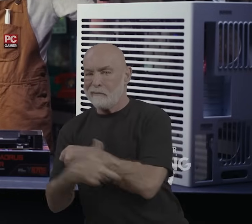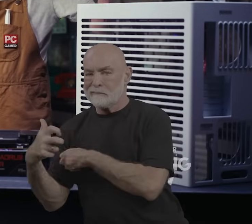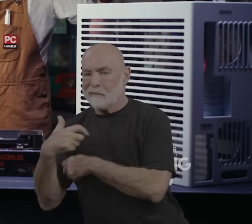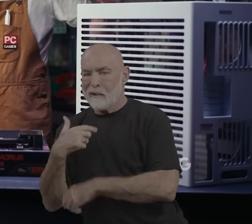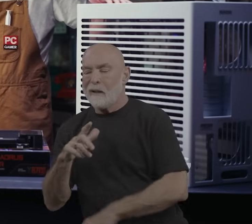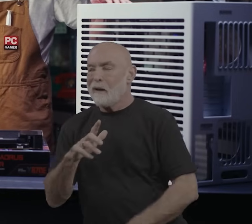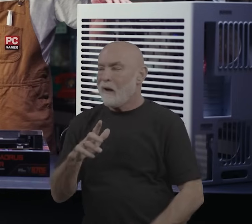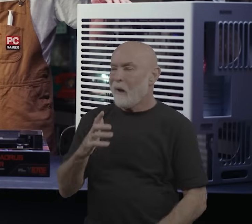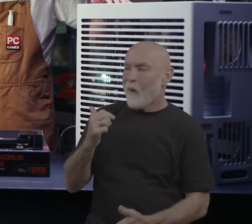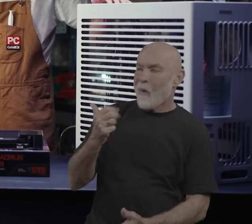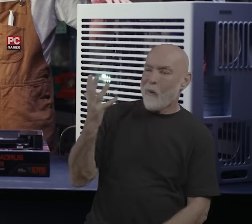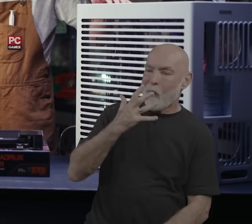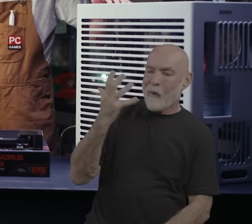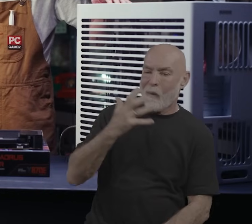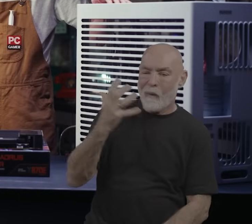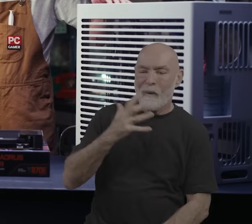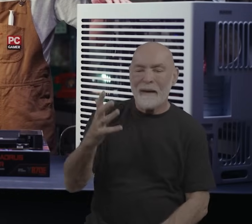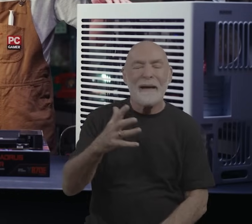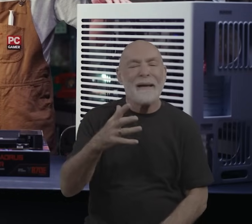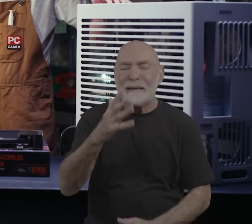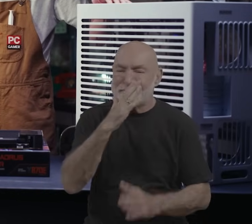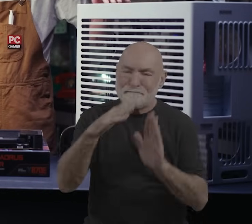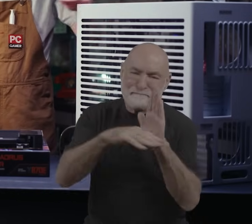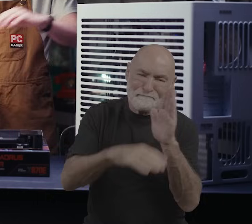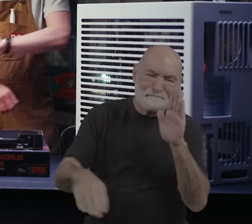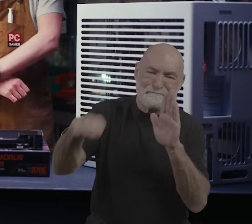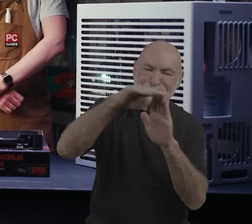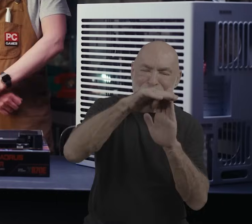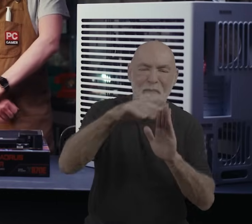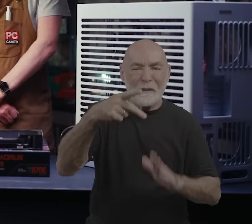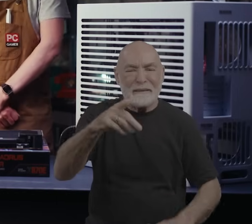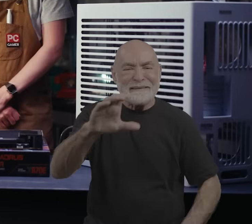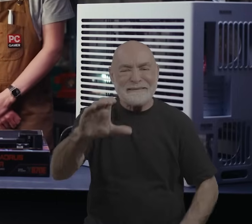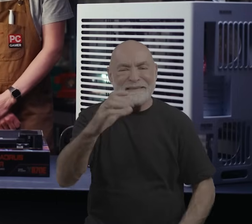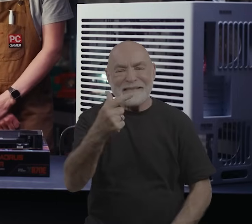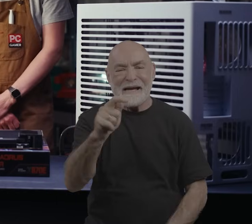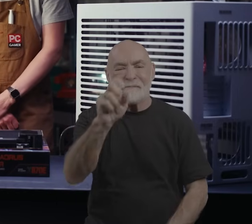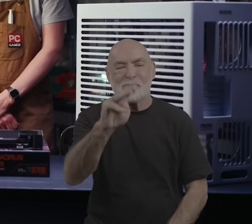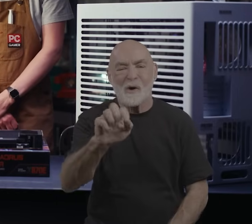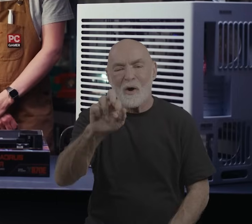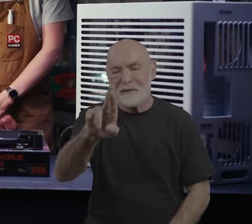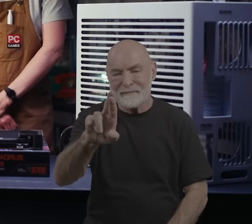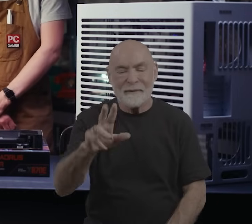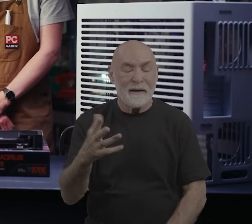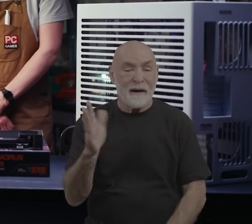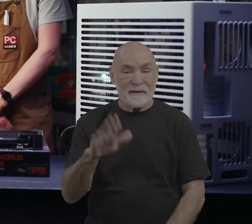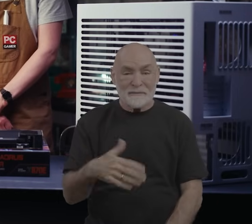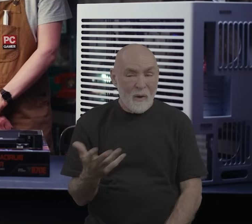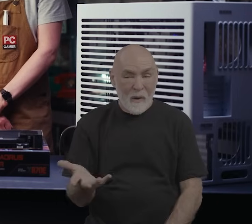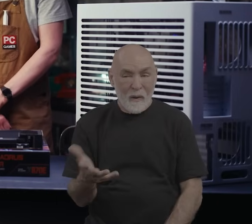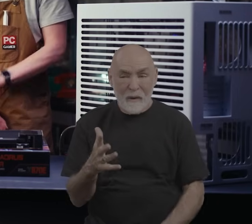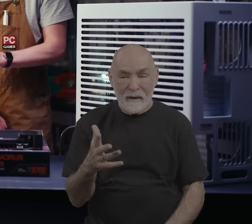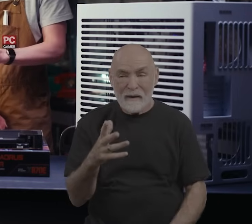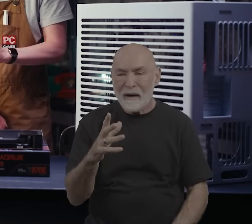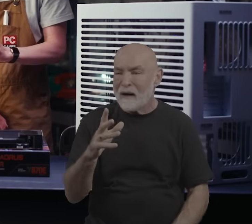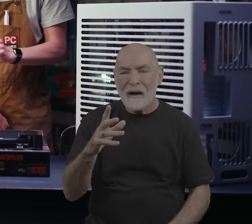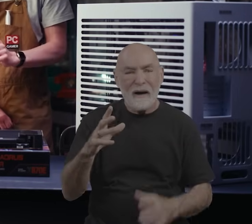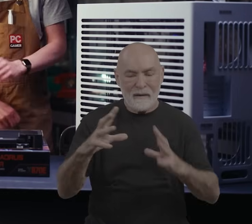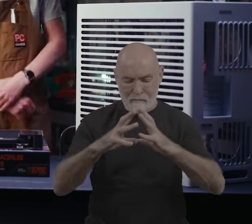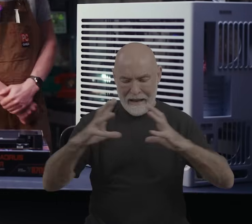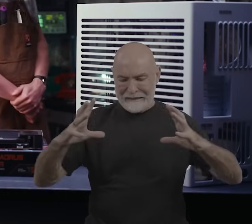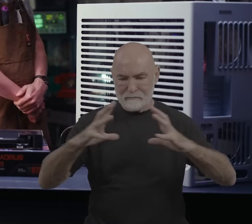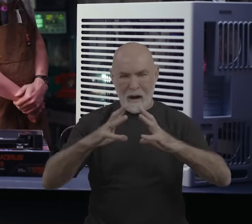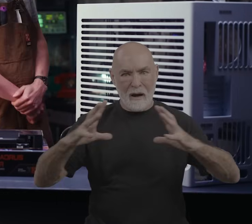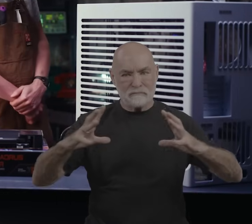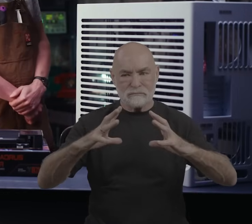here with it myself. Phenomenal. Peak PC gaming, courtesy of PC Gamer and AMD. Indeed. So, Plasma